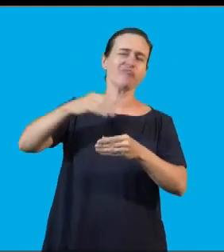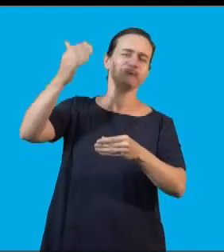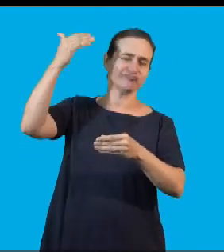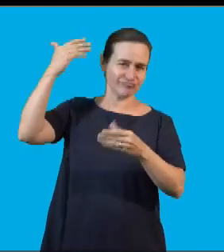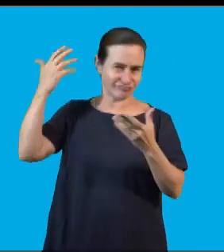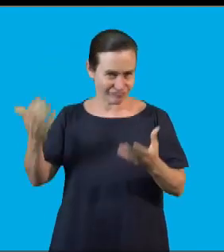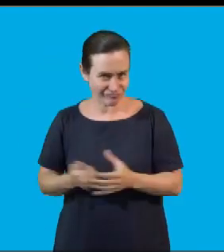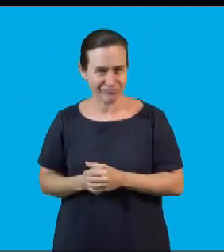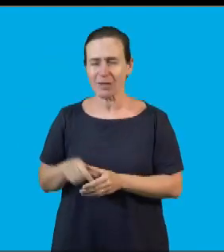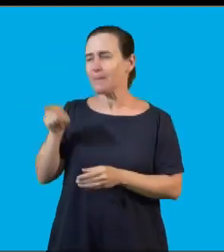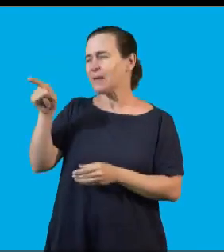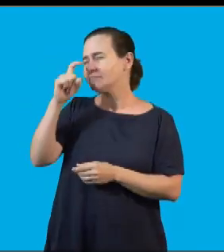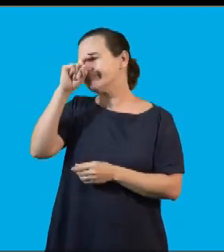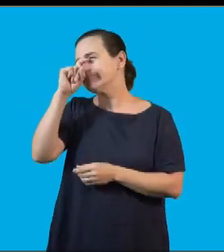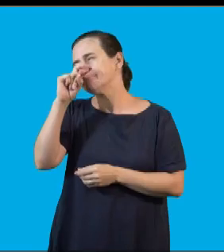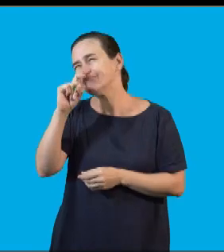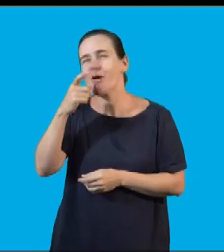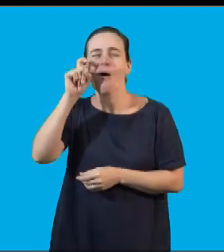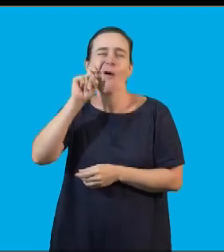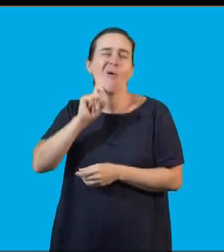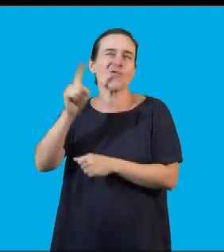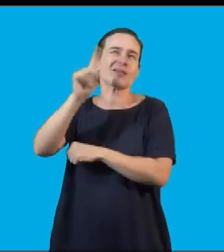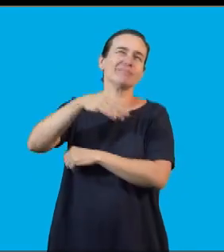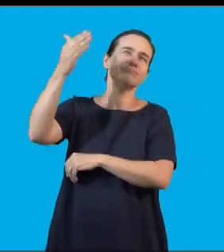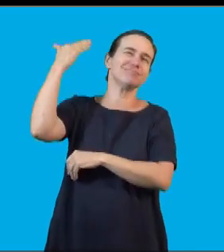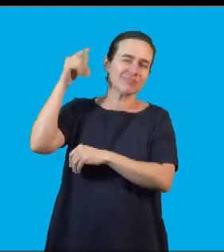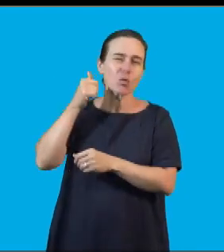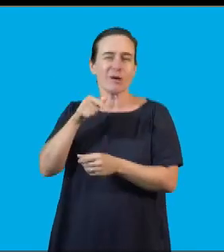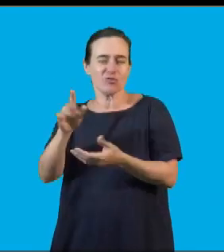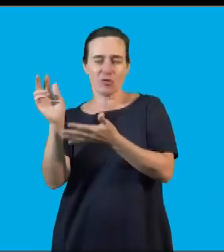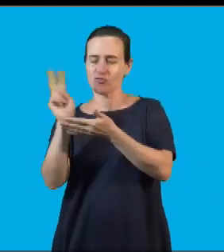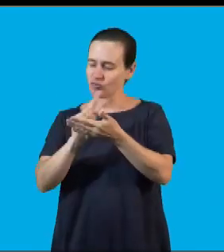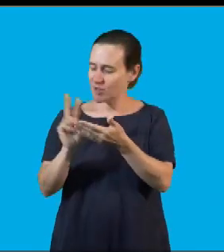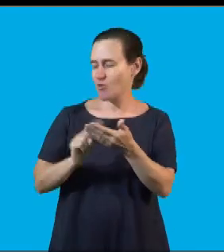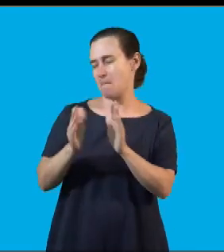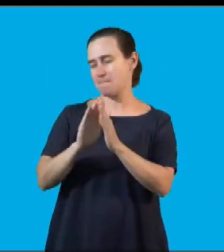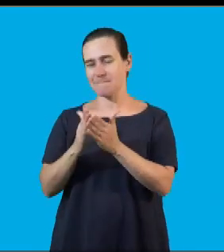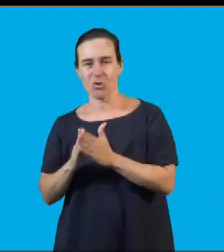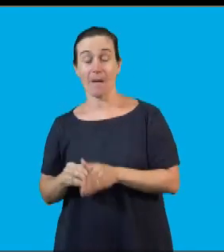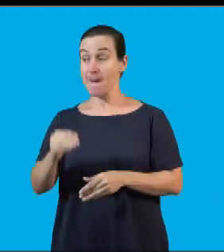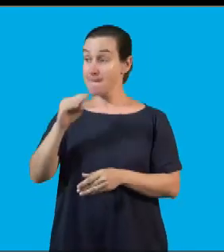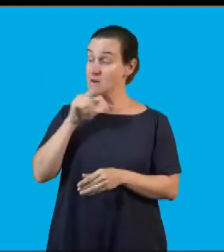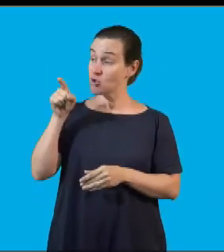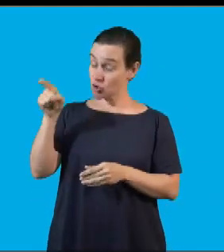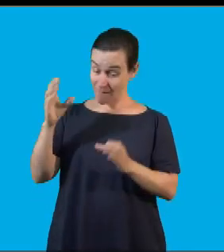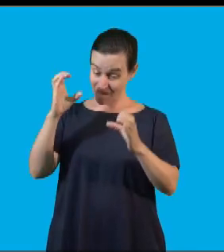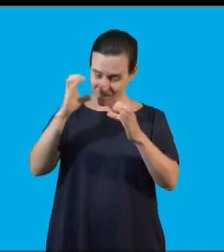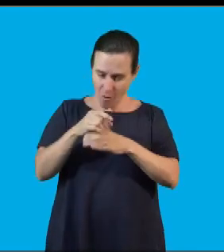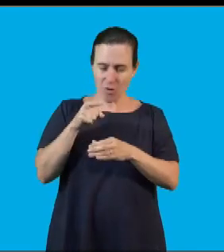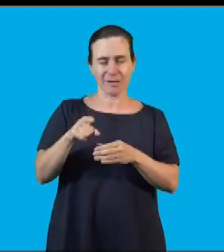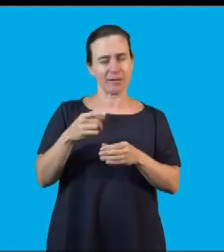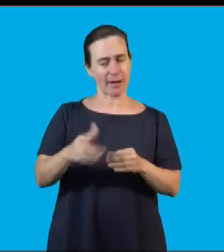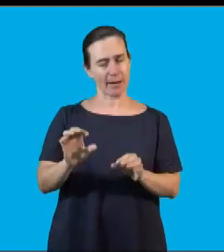the writer's nostalgia. She longs for those days. The writer thus emphasizes the value of